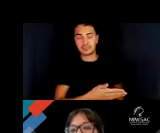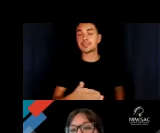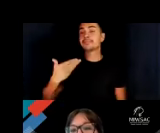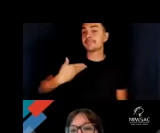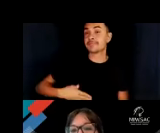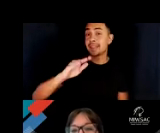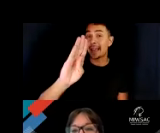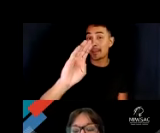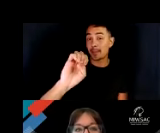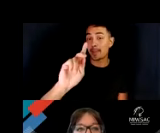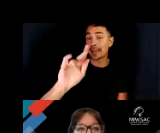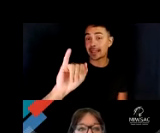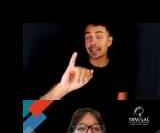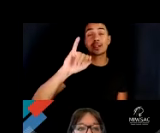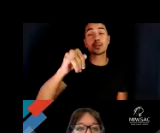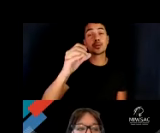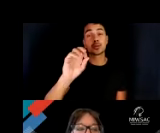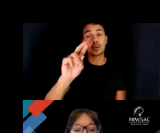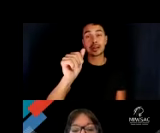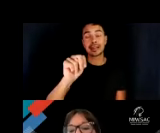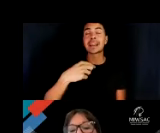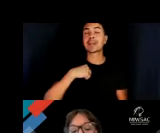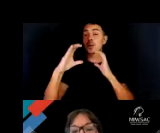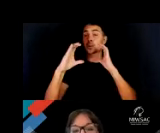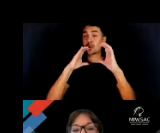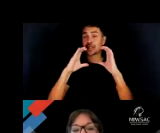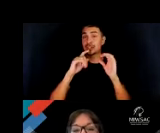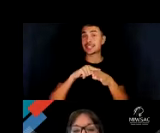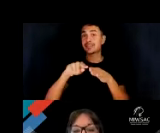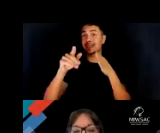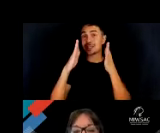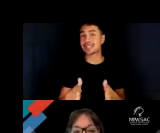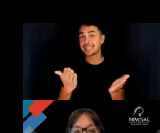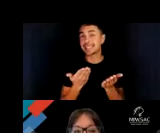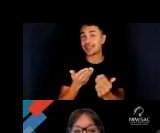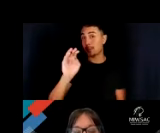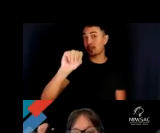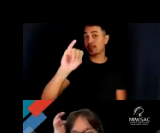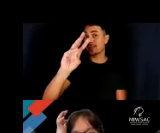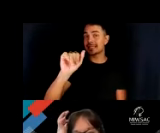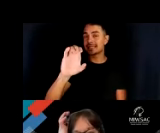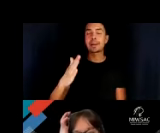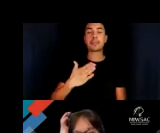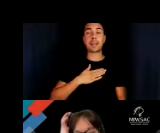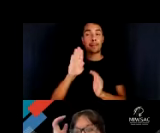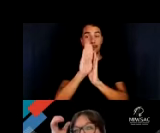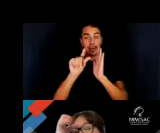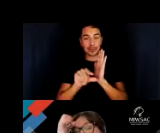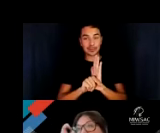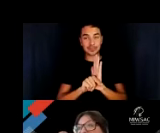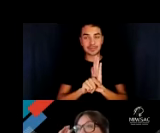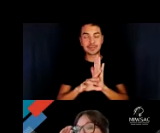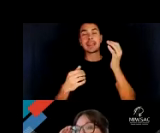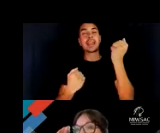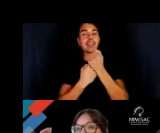Jordan. I am our communications specialist here at MUSAC, but I have a background in